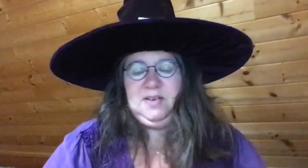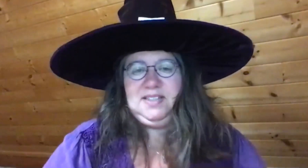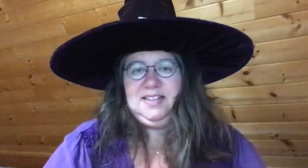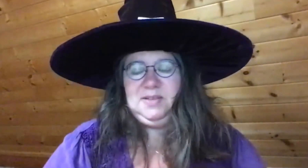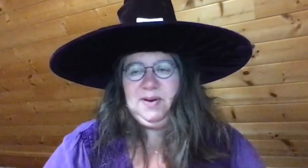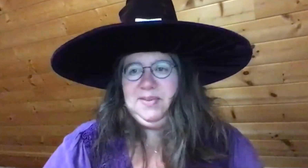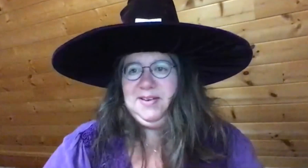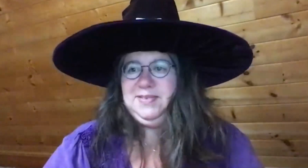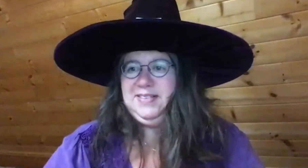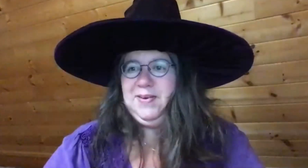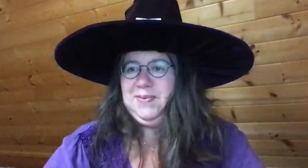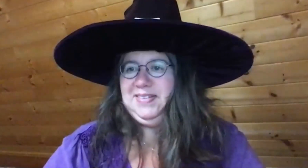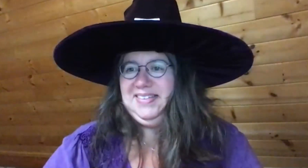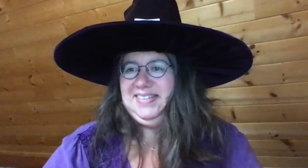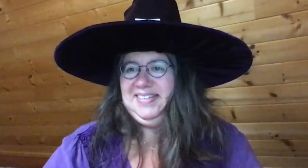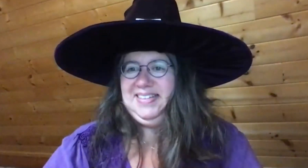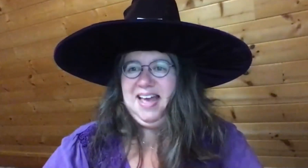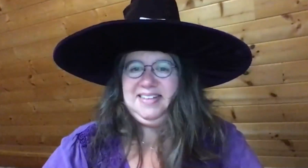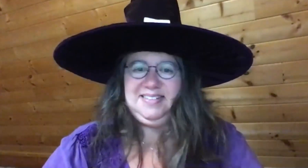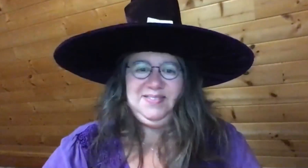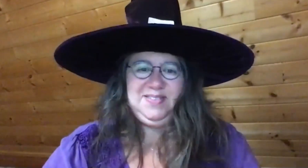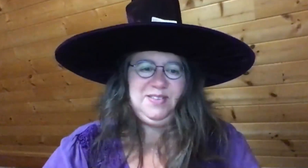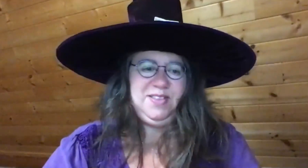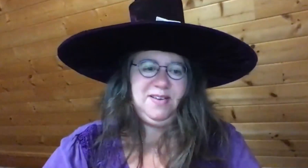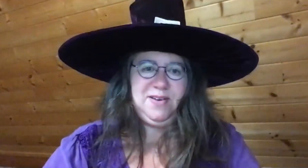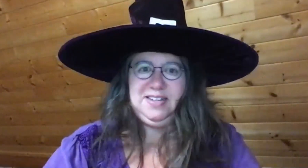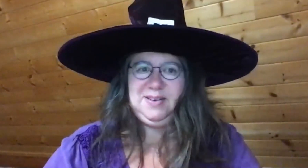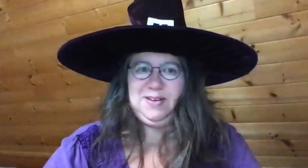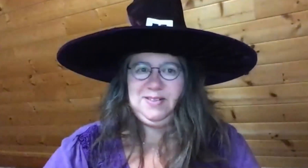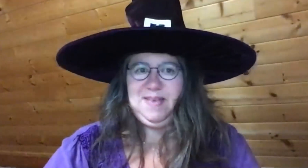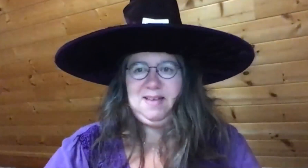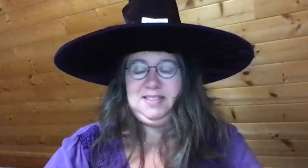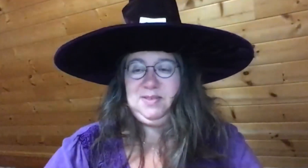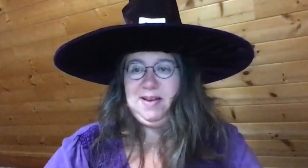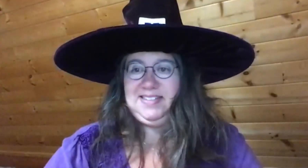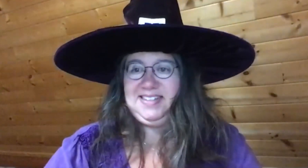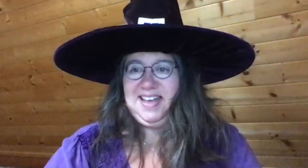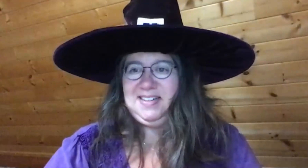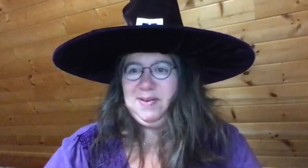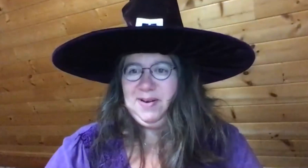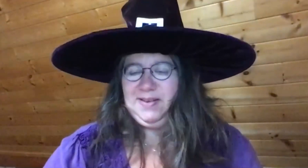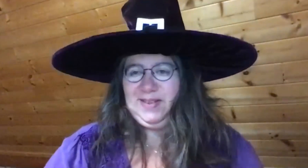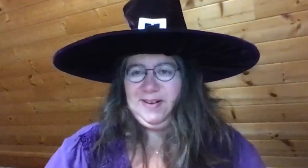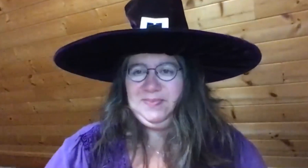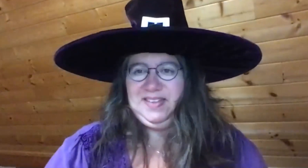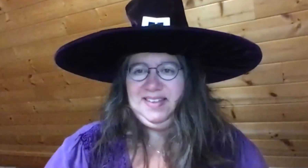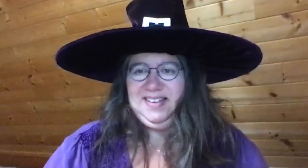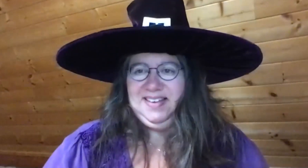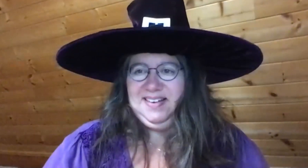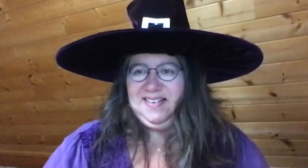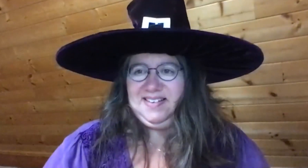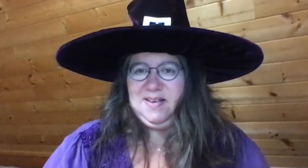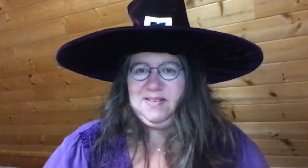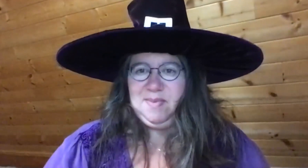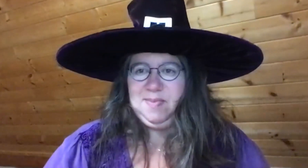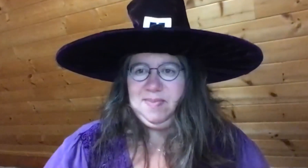I'm so excited to work with you. So yeah, those of you that don't know, Anissa works with me. I'm just tremendously excited to be working with her.